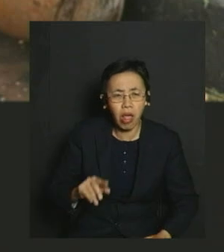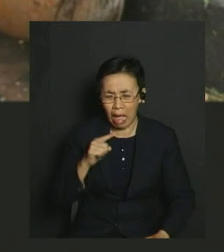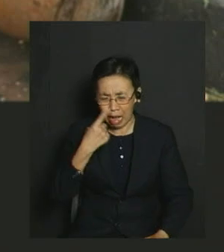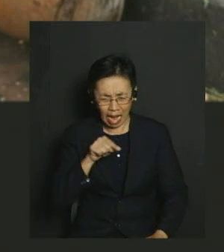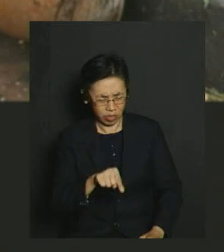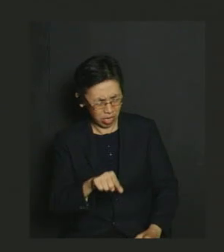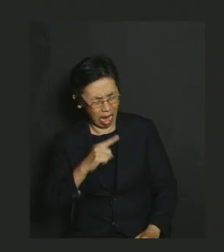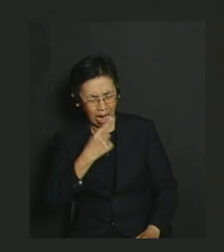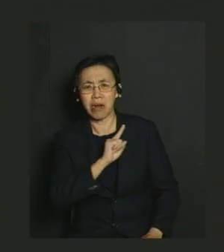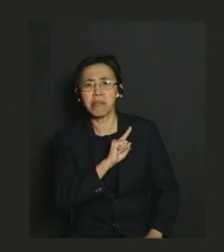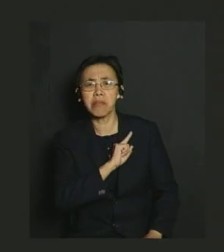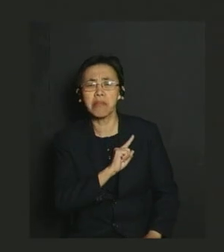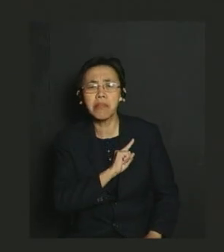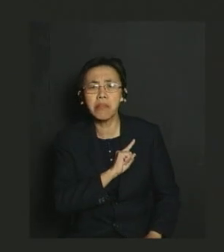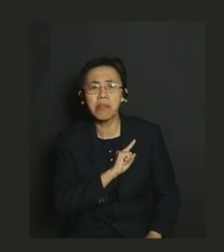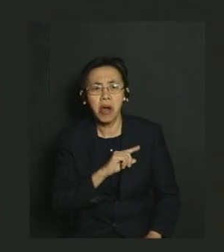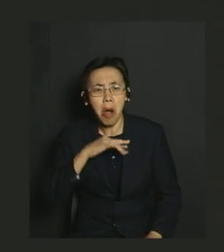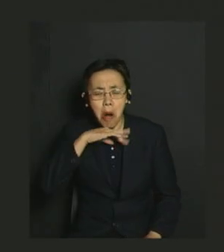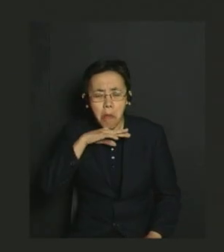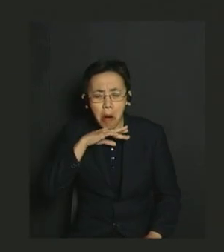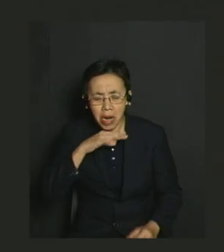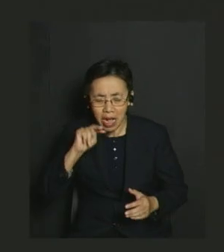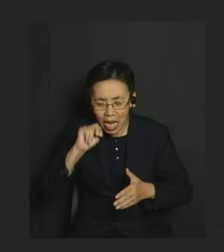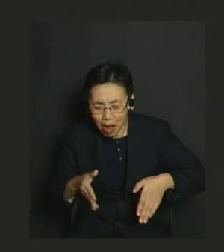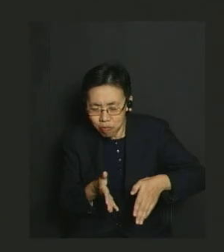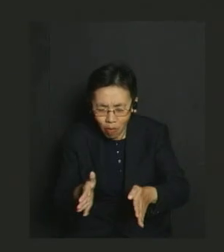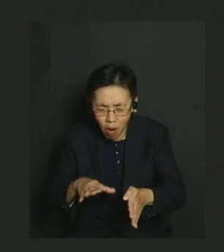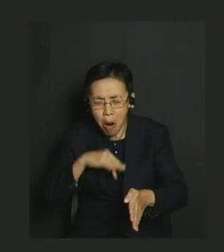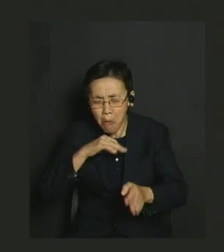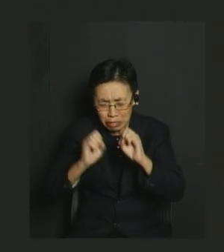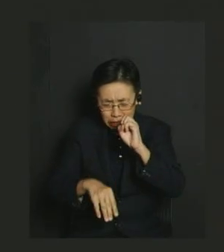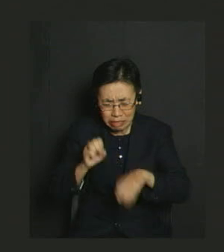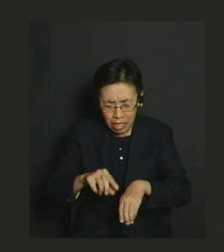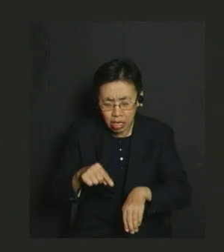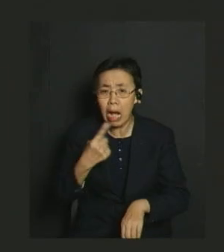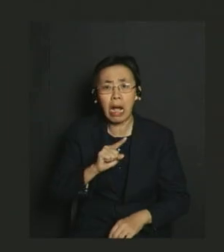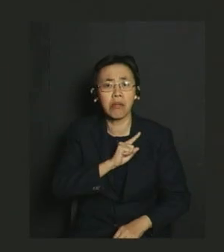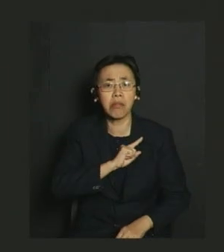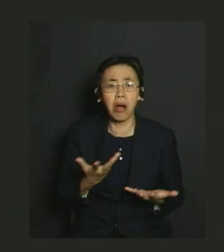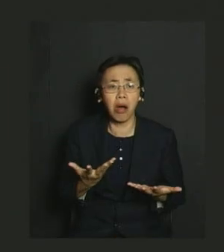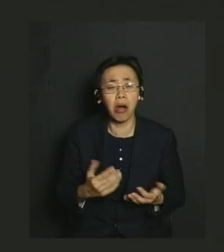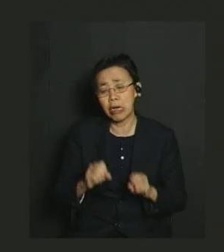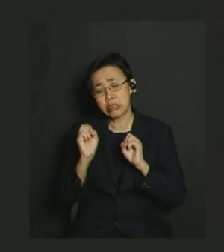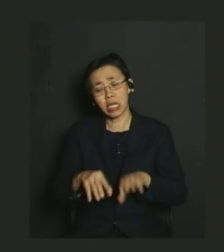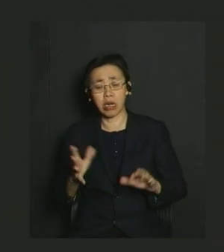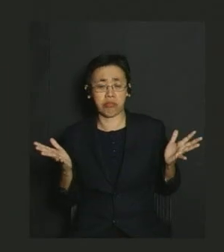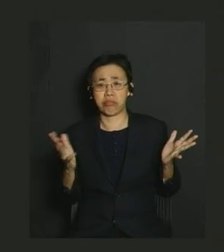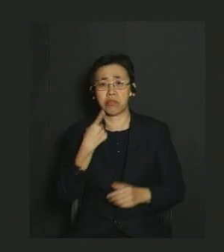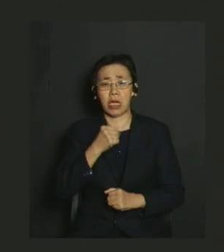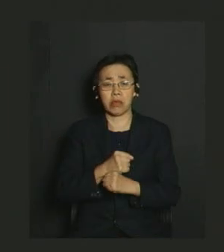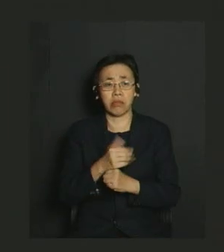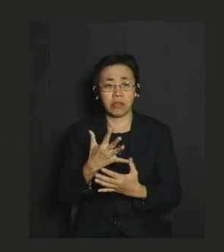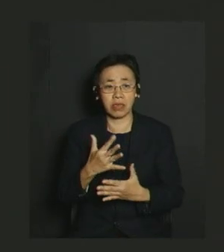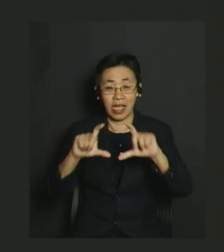canal, because sometimes, you know, we don't know who is the owner. Even this one, you have a sign that if